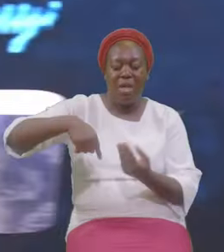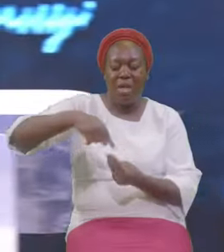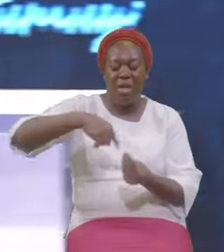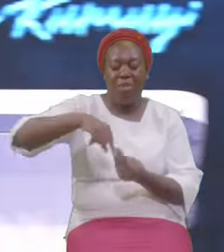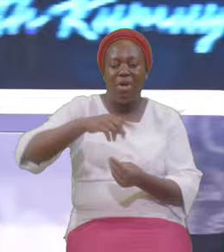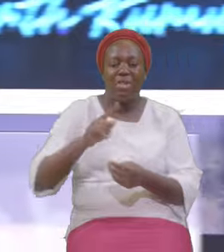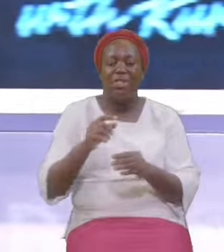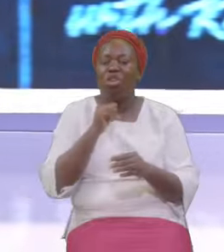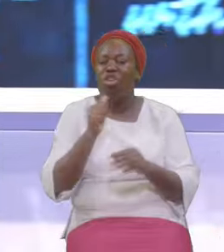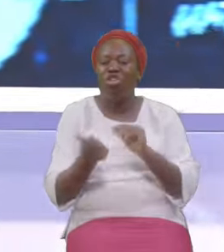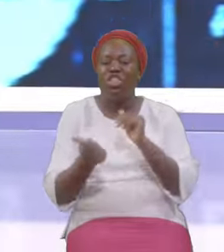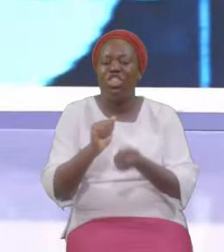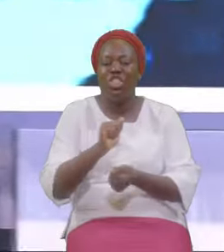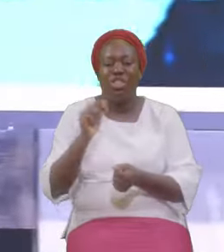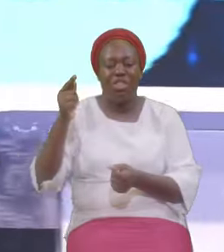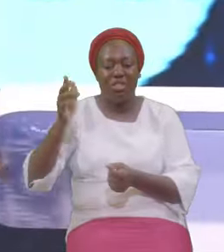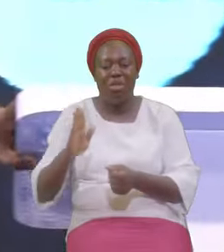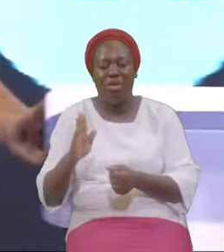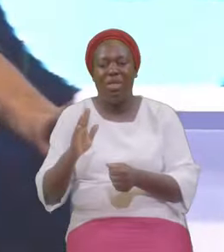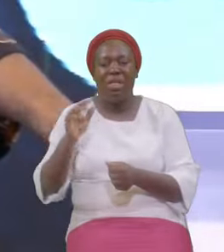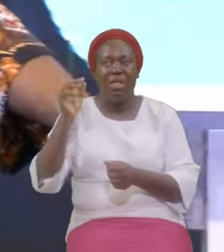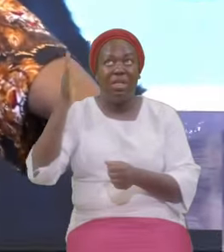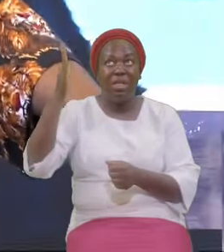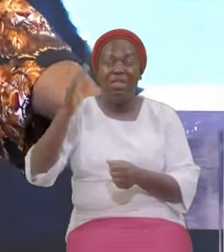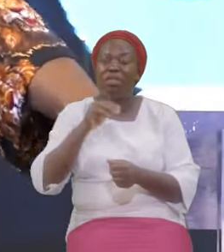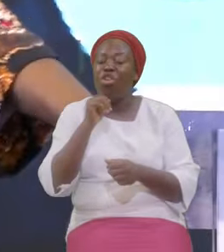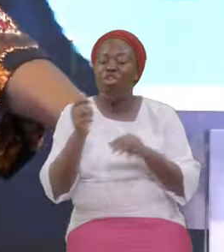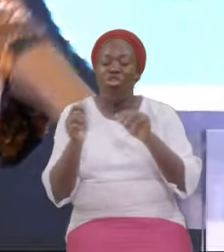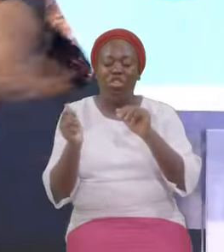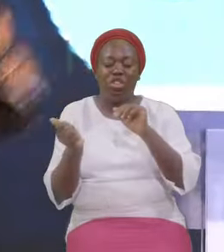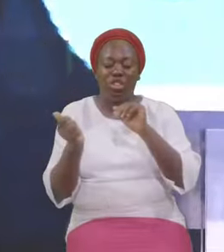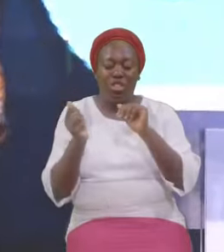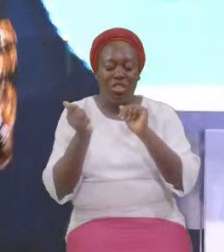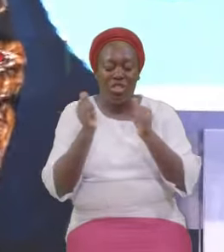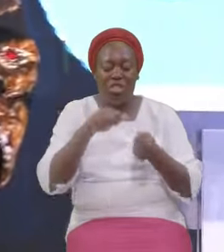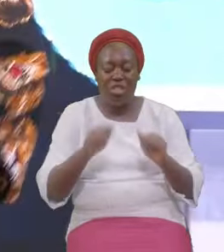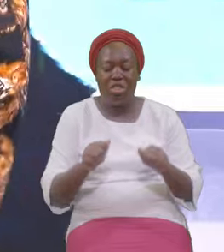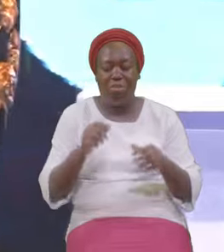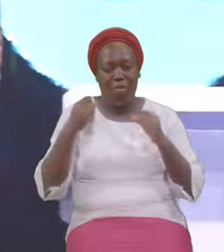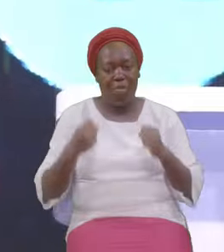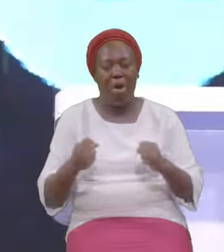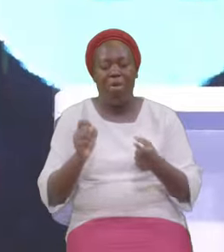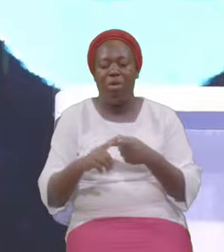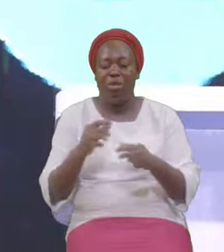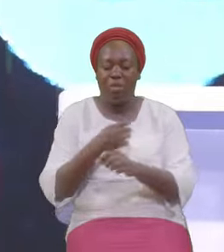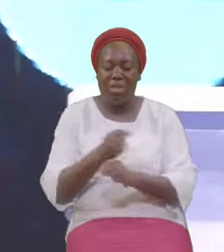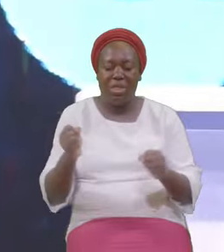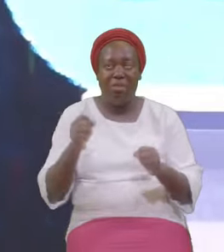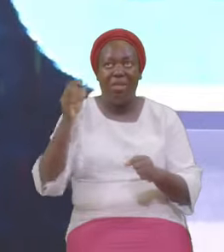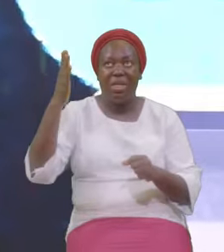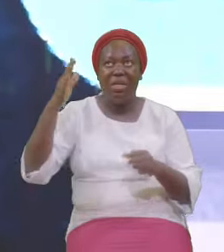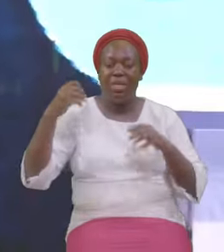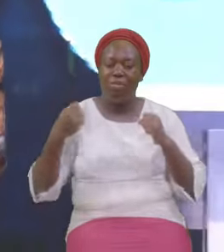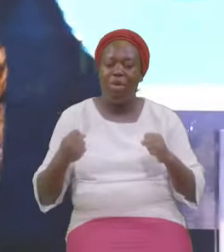his unchangeable power to save. His power to